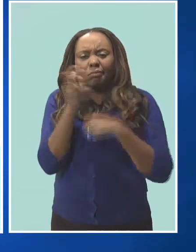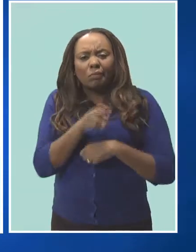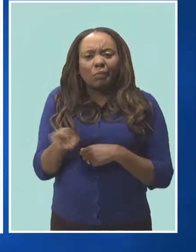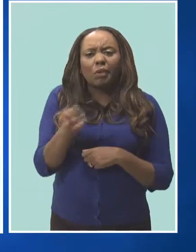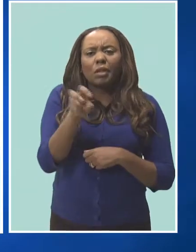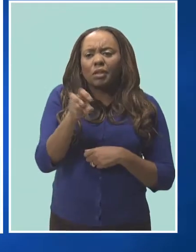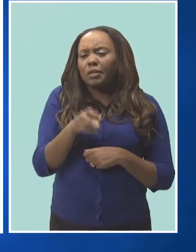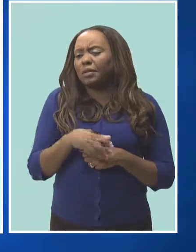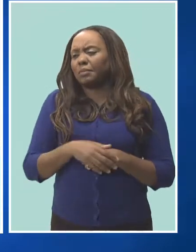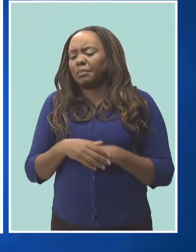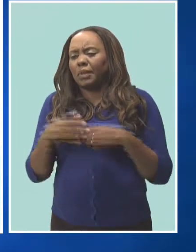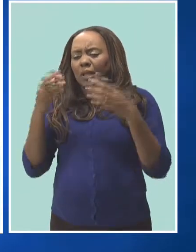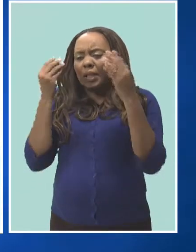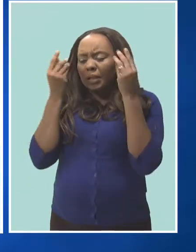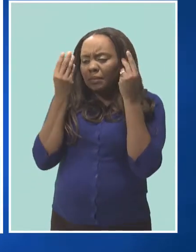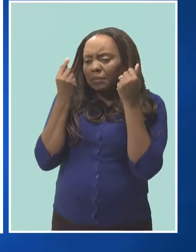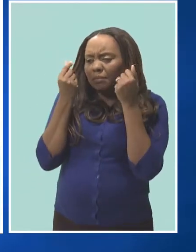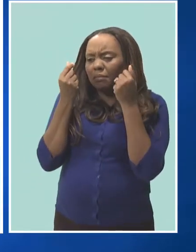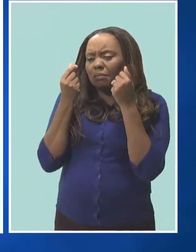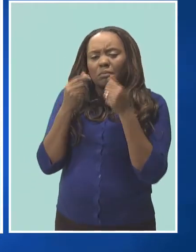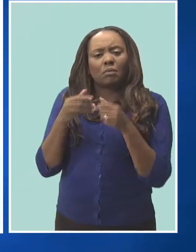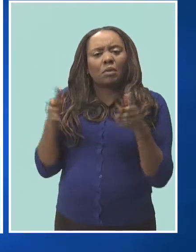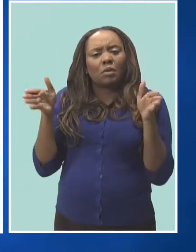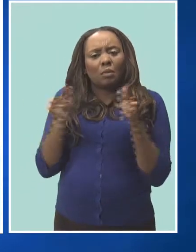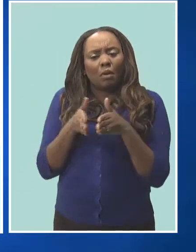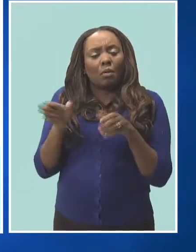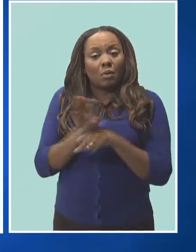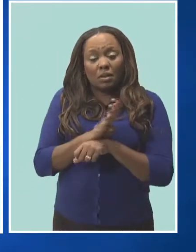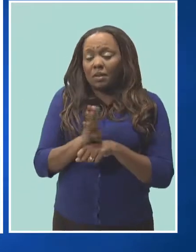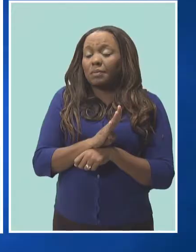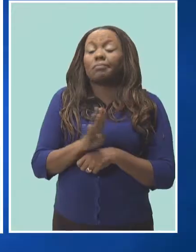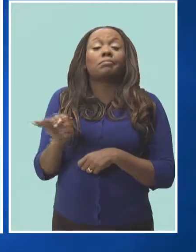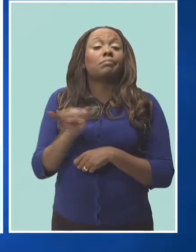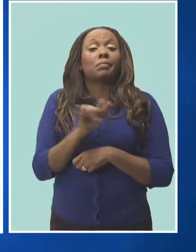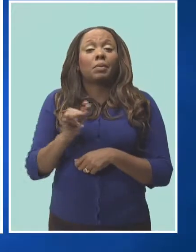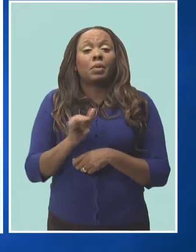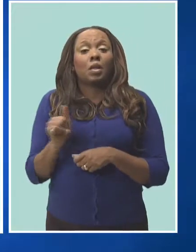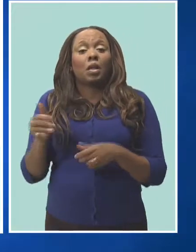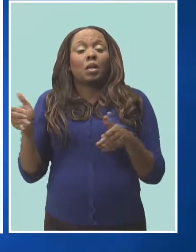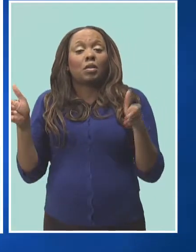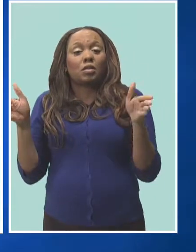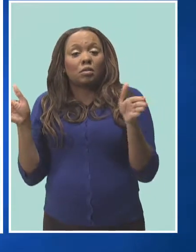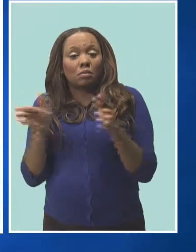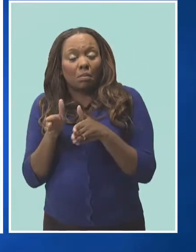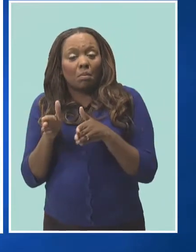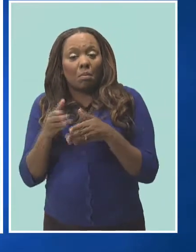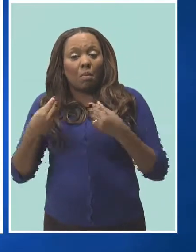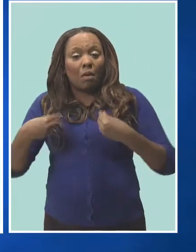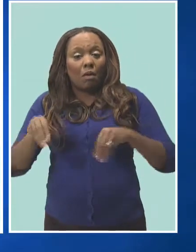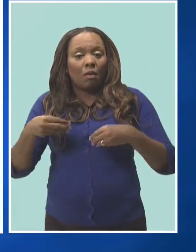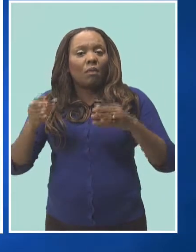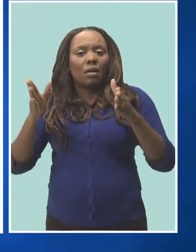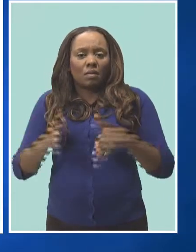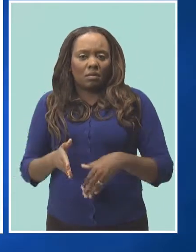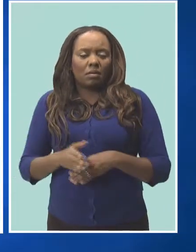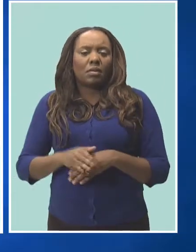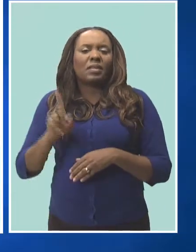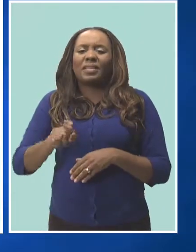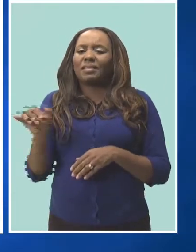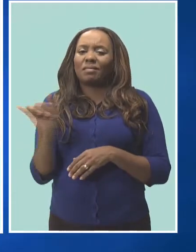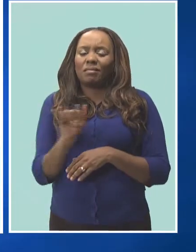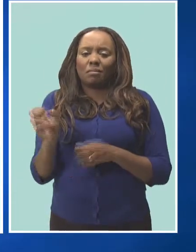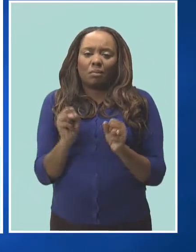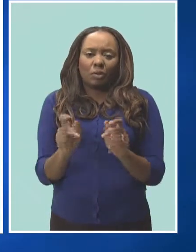deal for small business, we must have a deal for vendors and small people in this country as well.